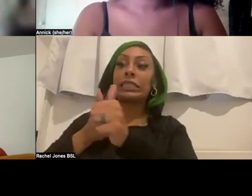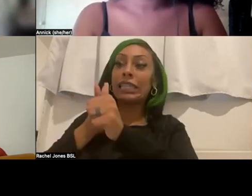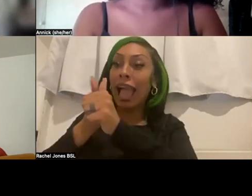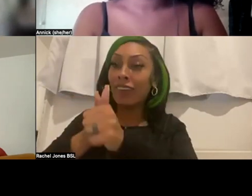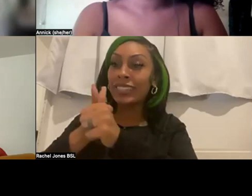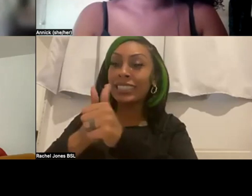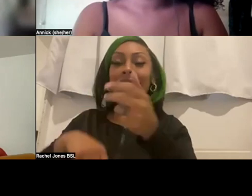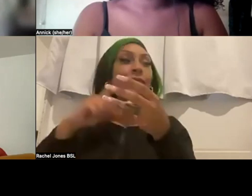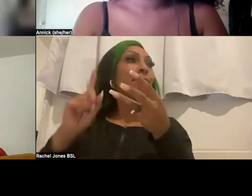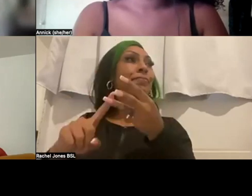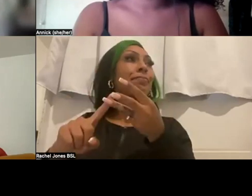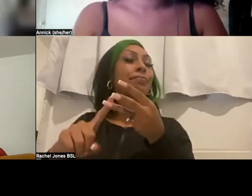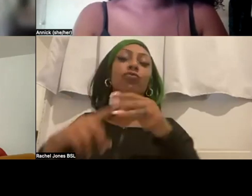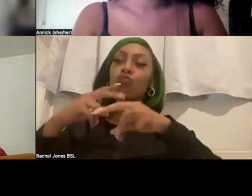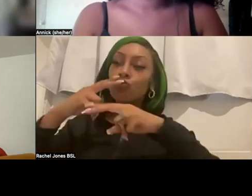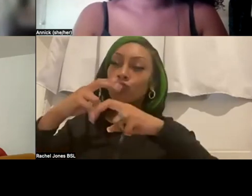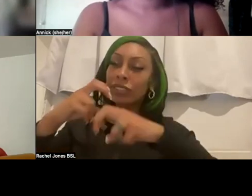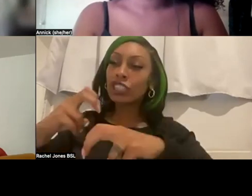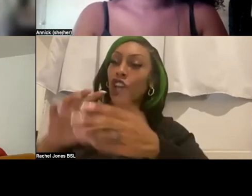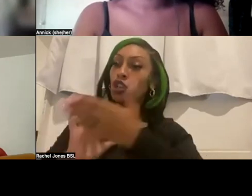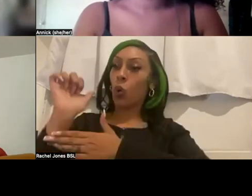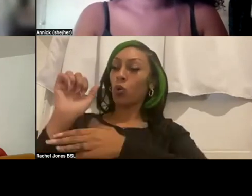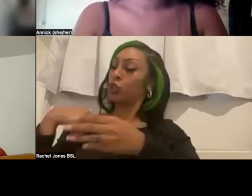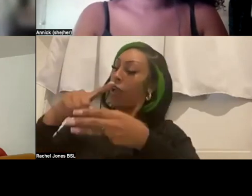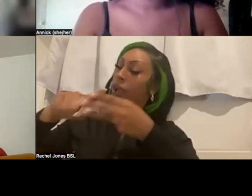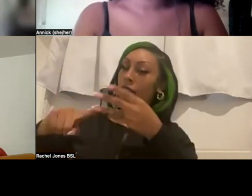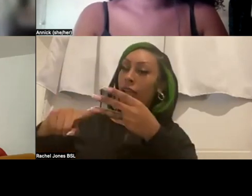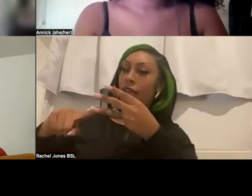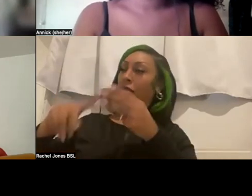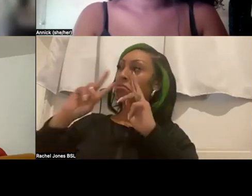also research cultures, we've seen an increasing